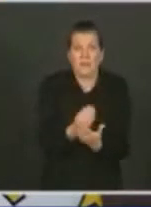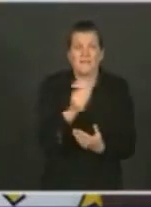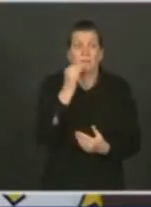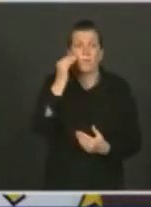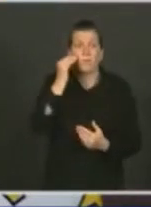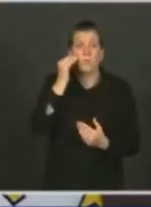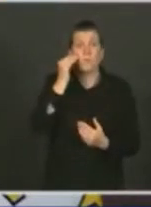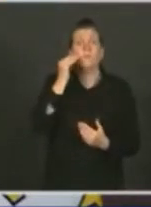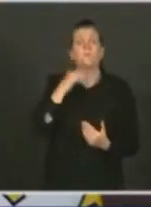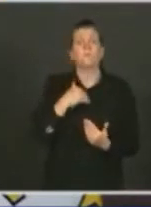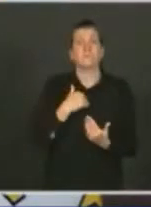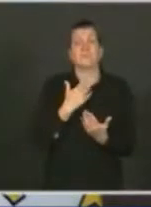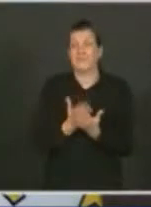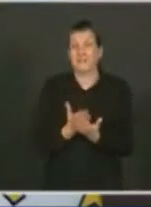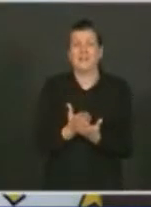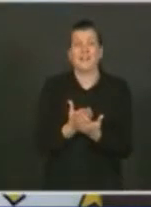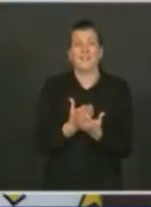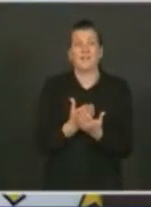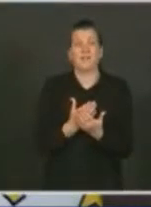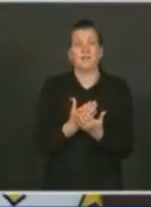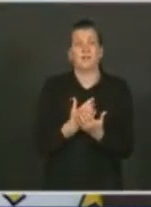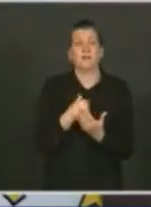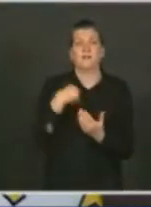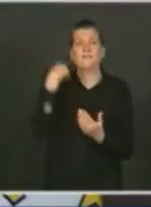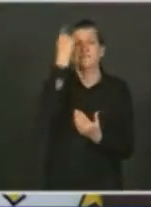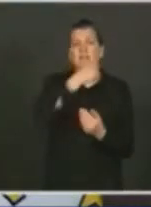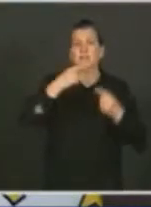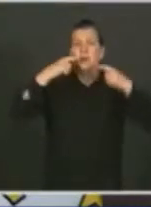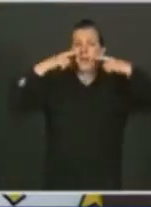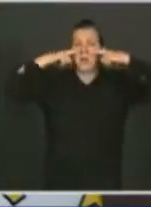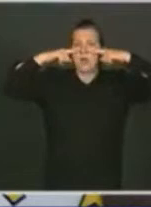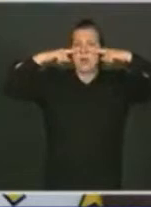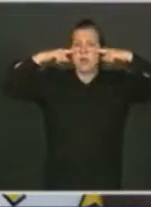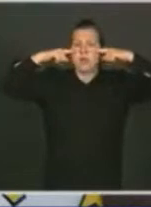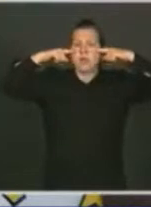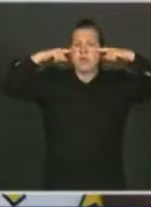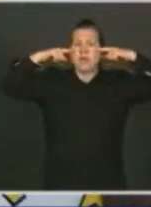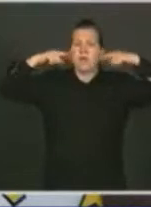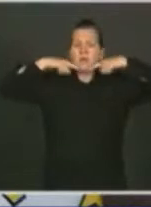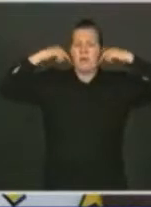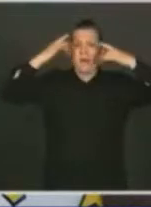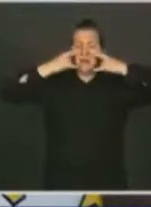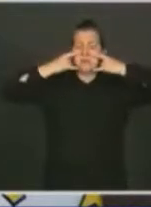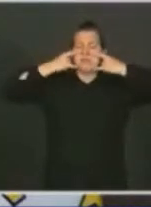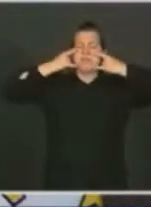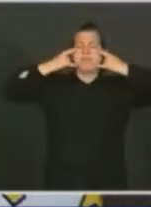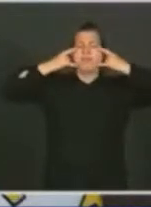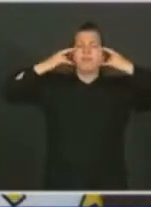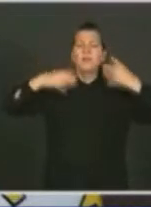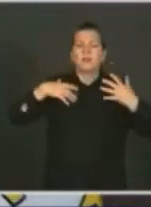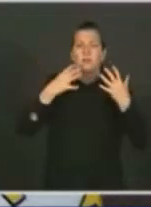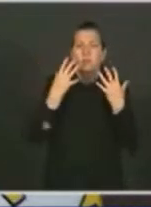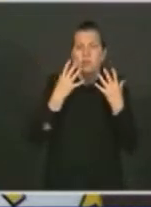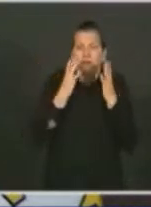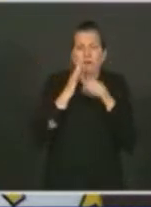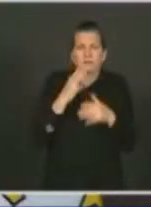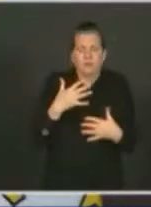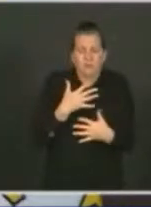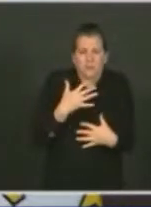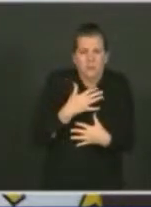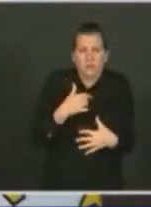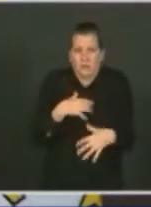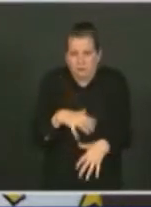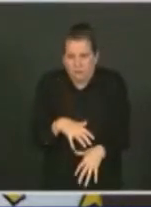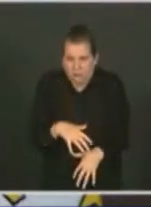our faces bruised and scraped by the tight-fitting masks that we've learned to be grateful for. And then we head home to our families,